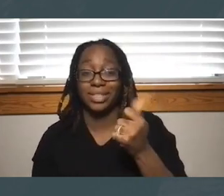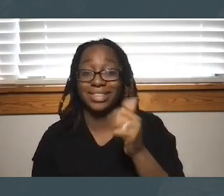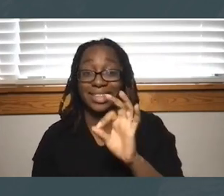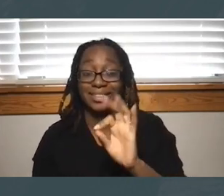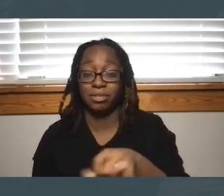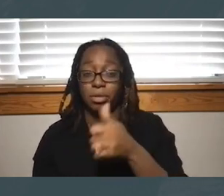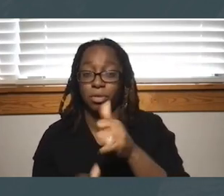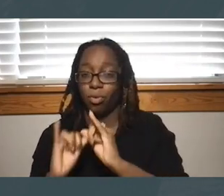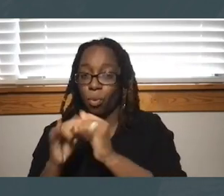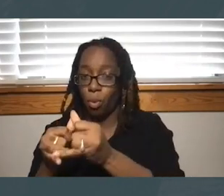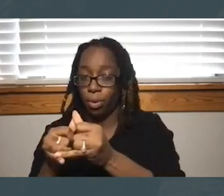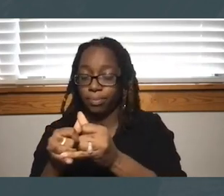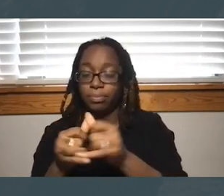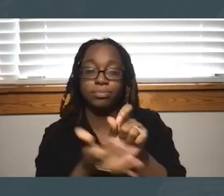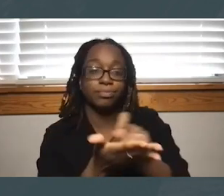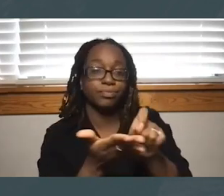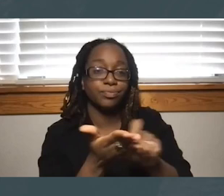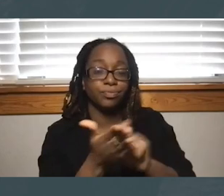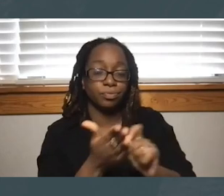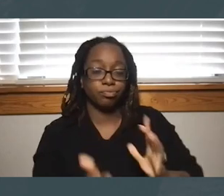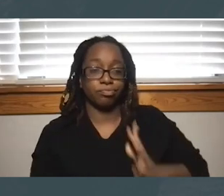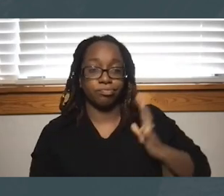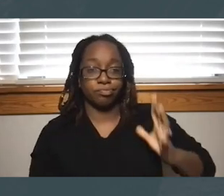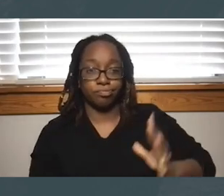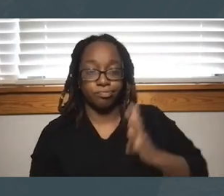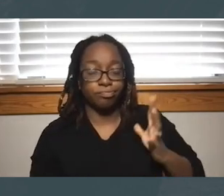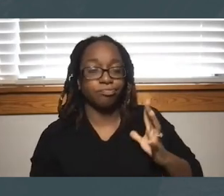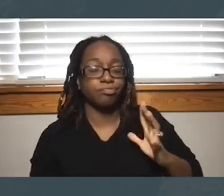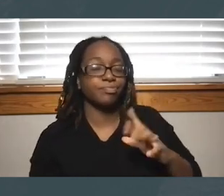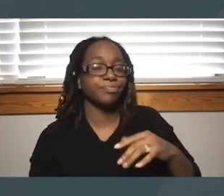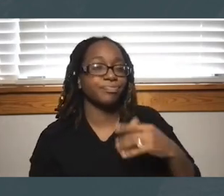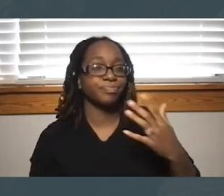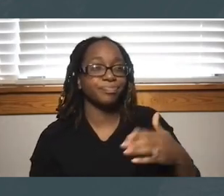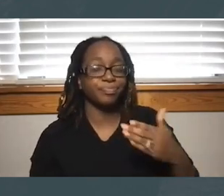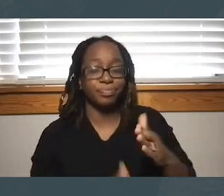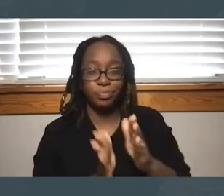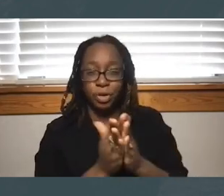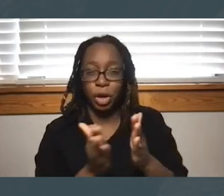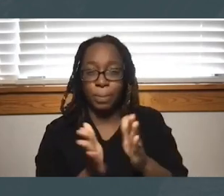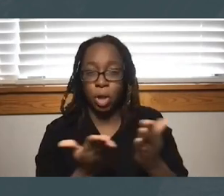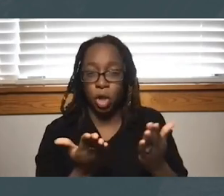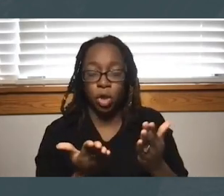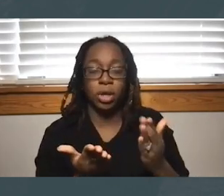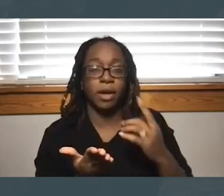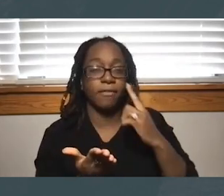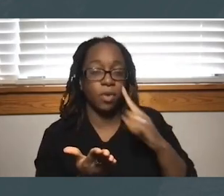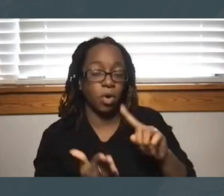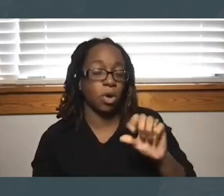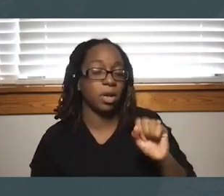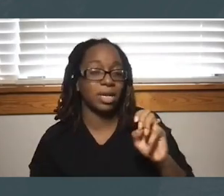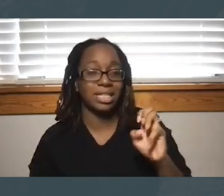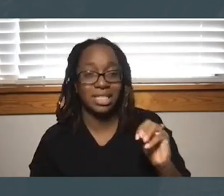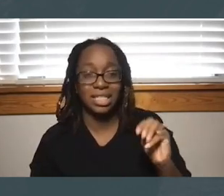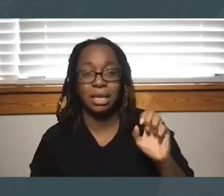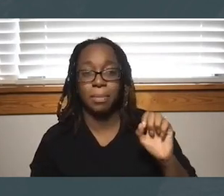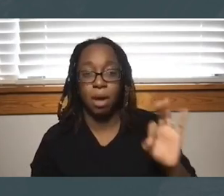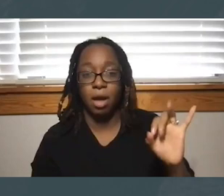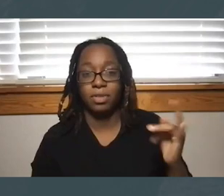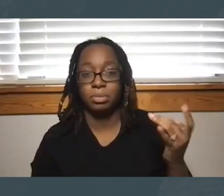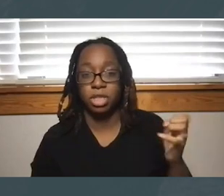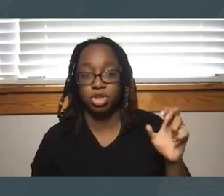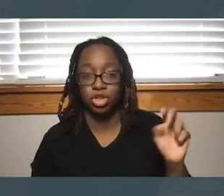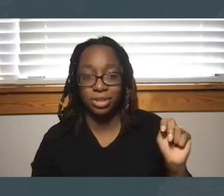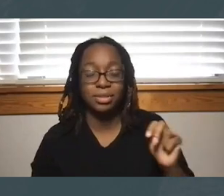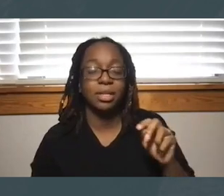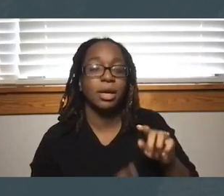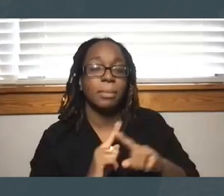She is the author of the highly influential books, Scenes of Subjection, Terror, Slavery, and Self-Making